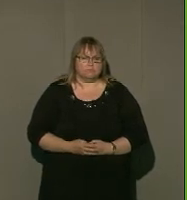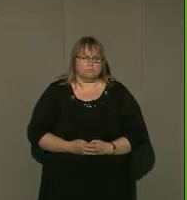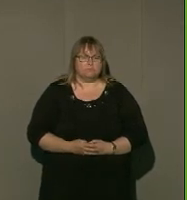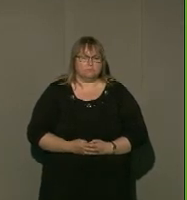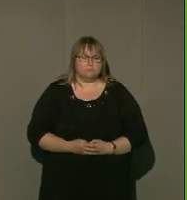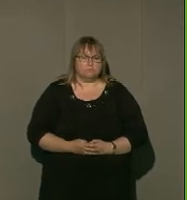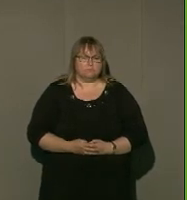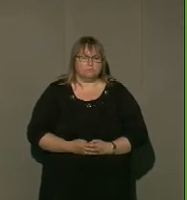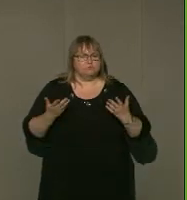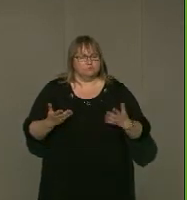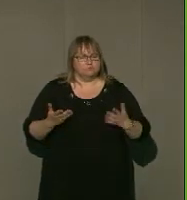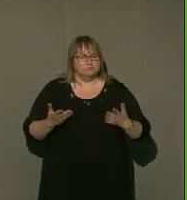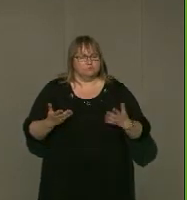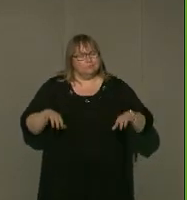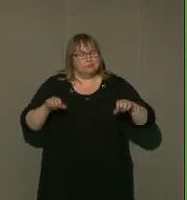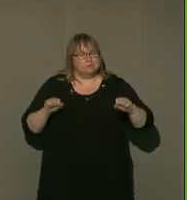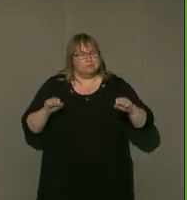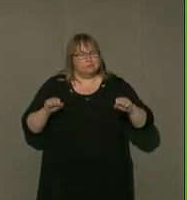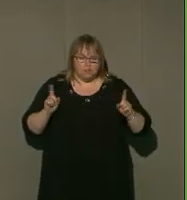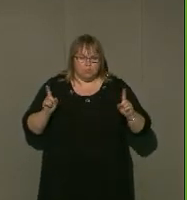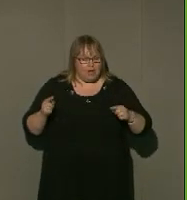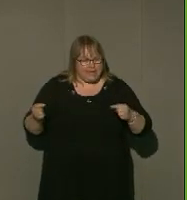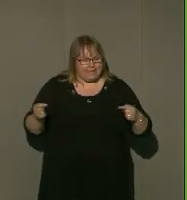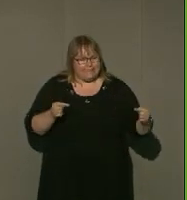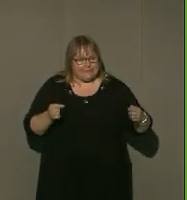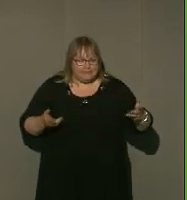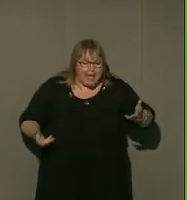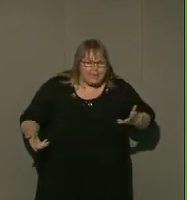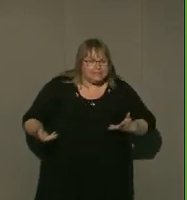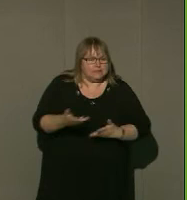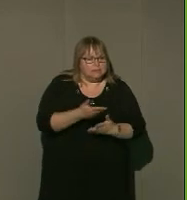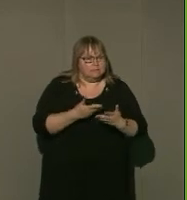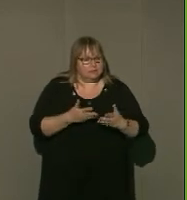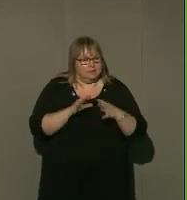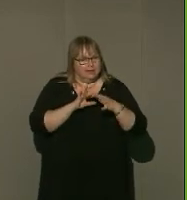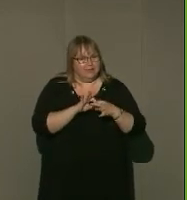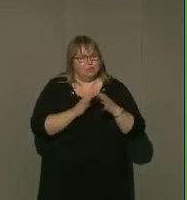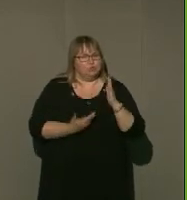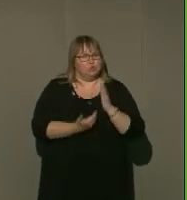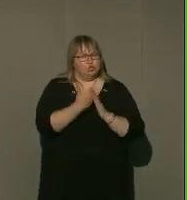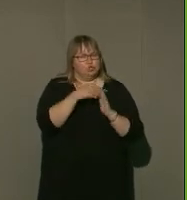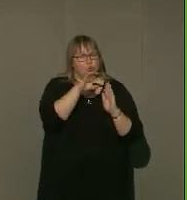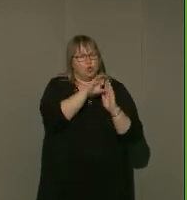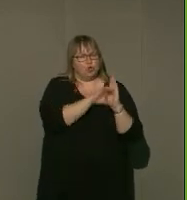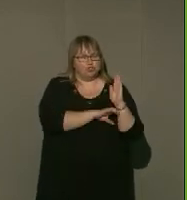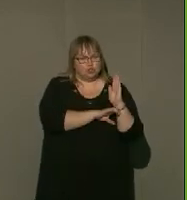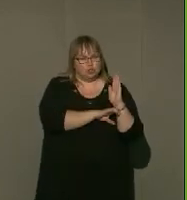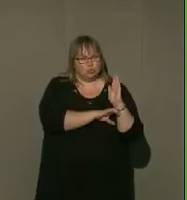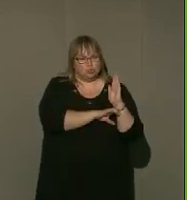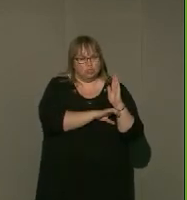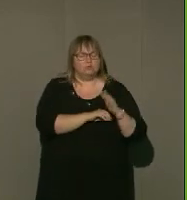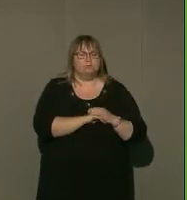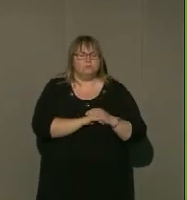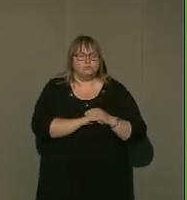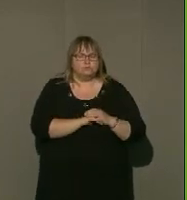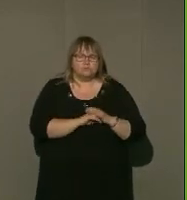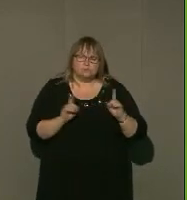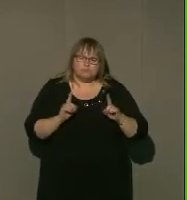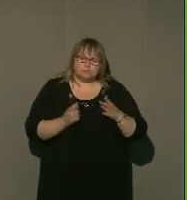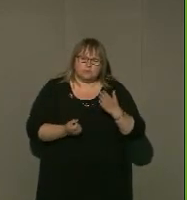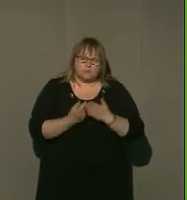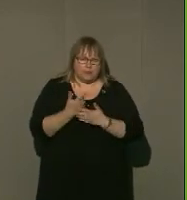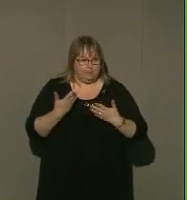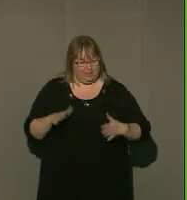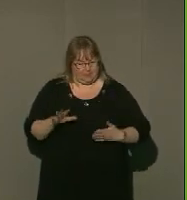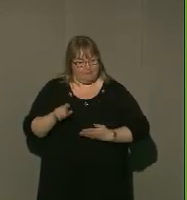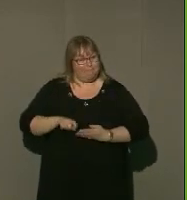So I want to start the debate about the new constitution. What has happened is there has been a ballot, as you